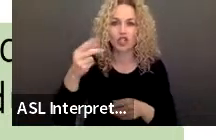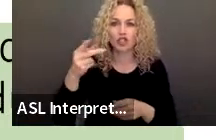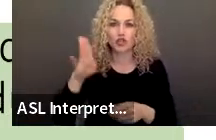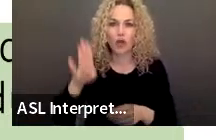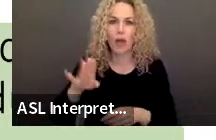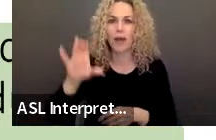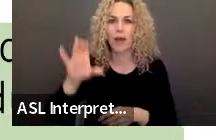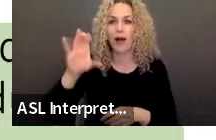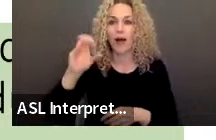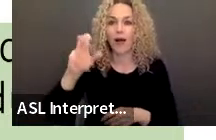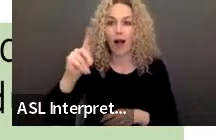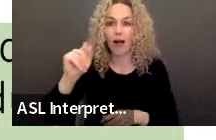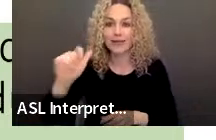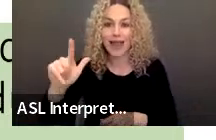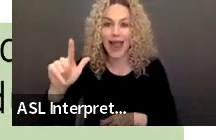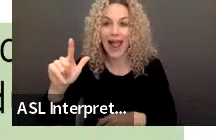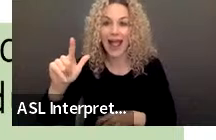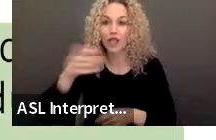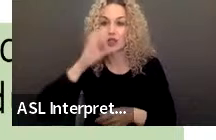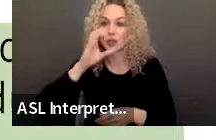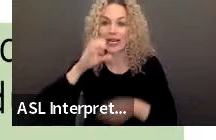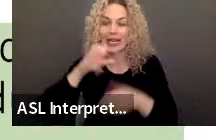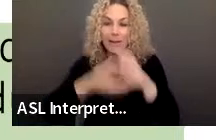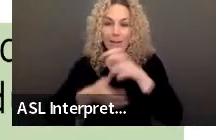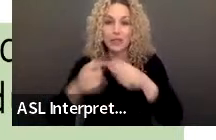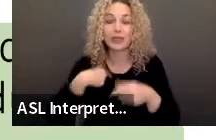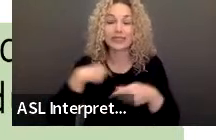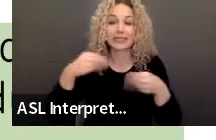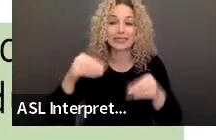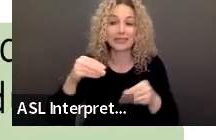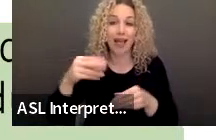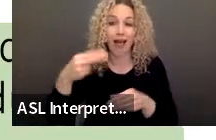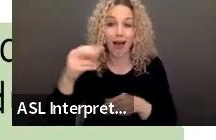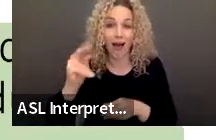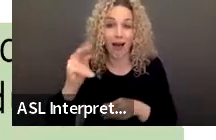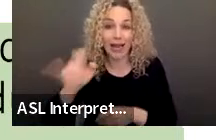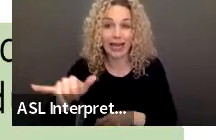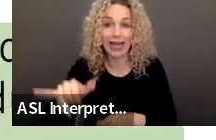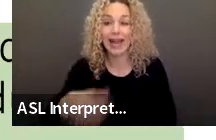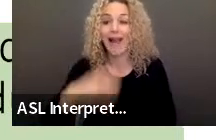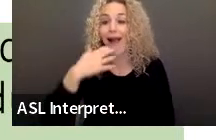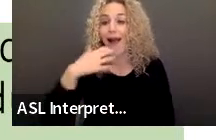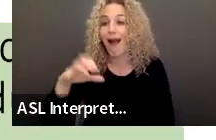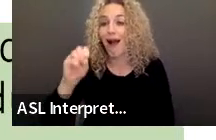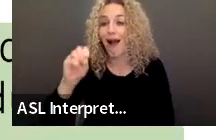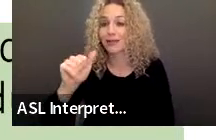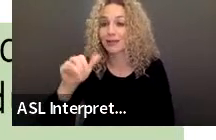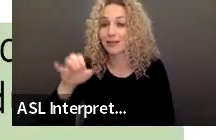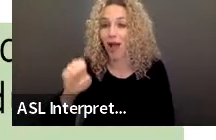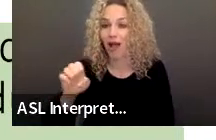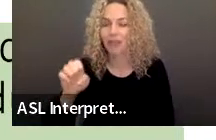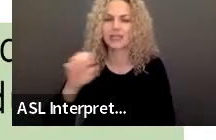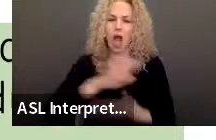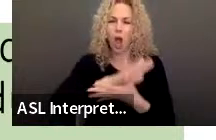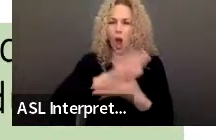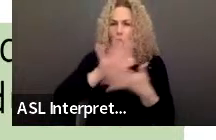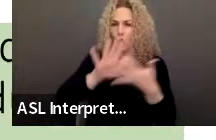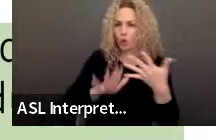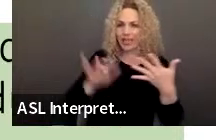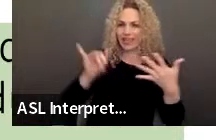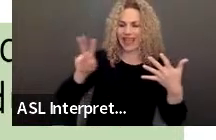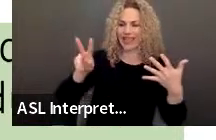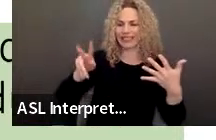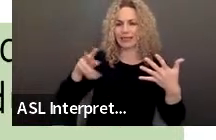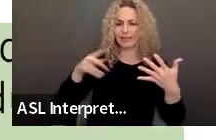cocktail mixes. We sell honey. We have hot sauces, and all of those things are a